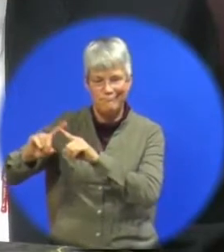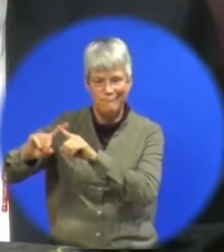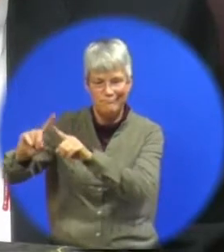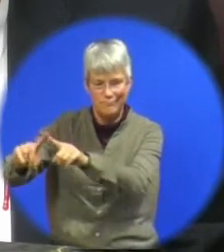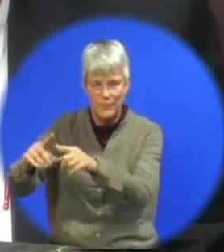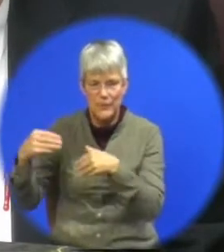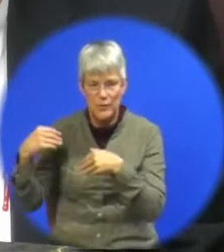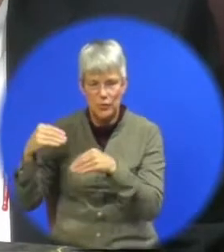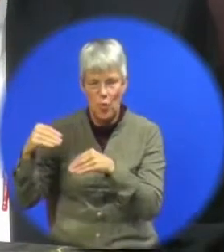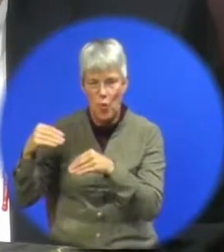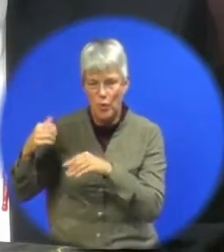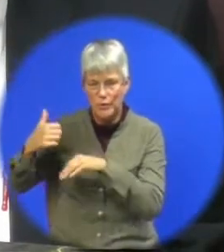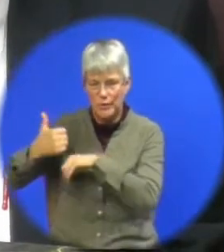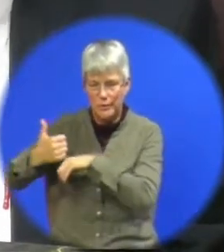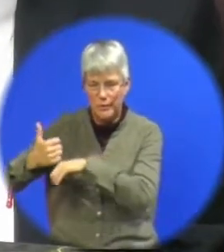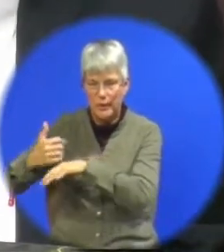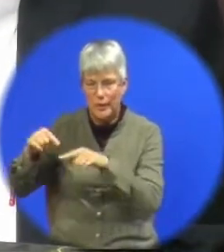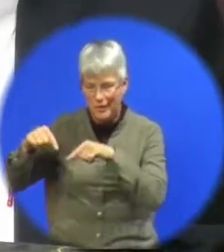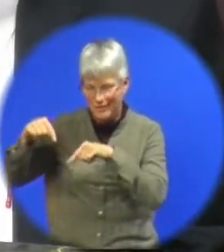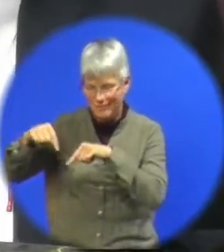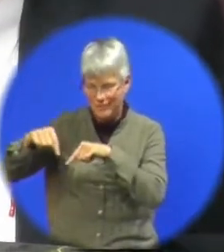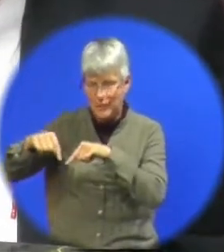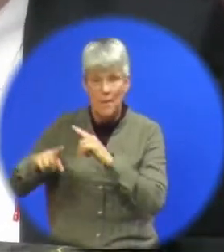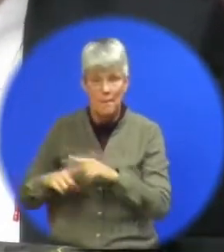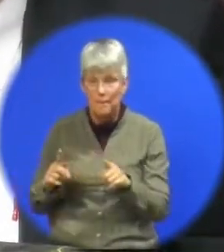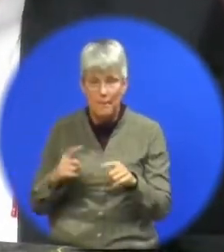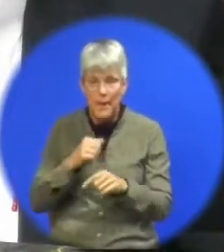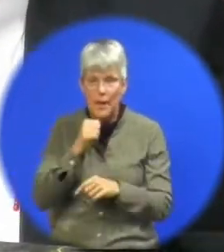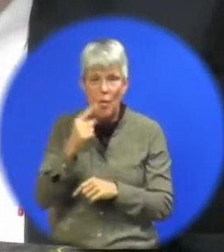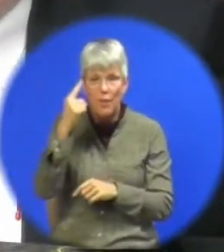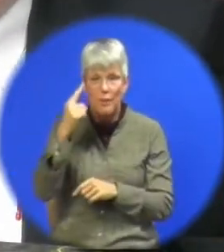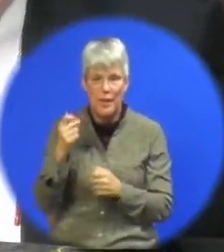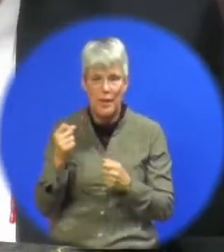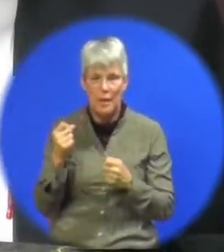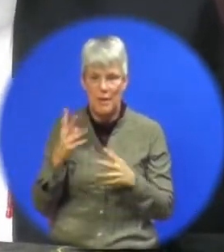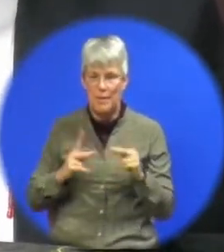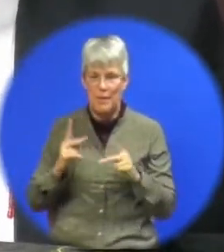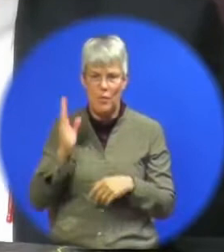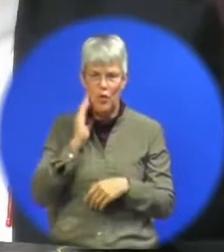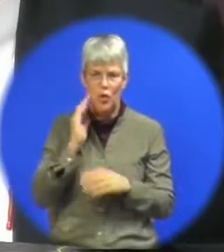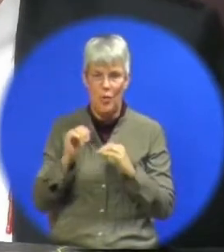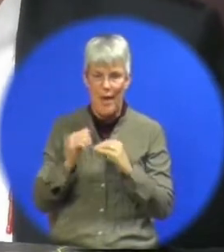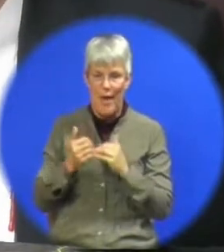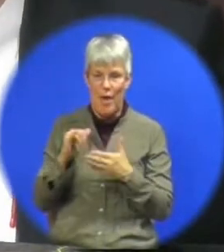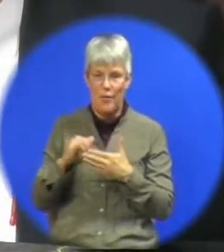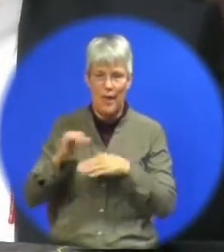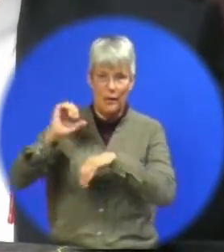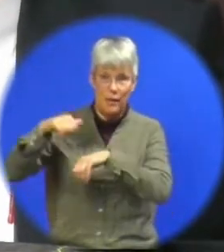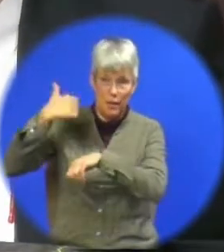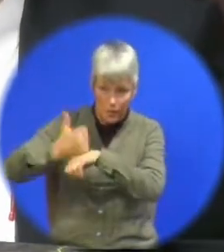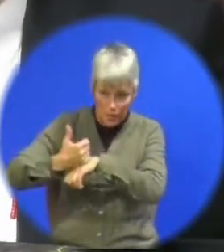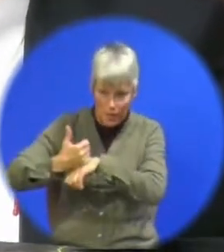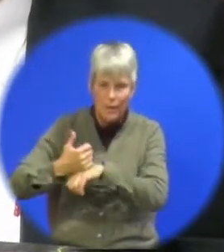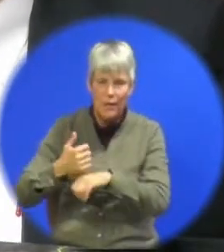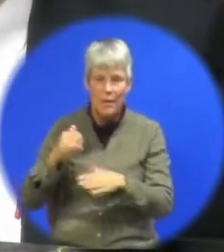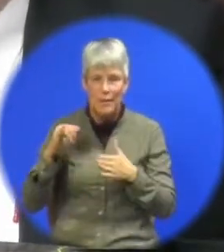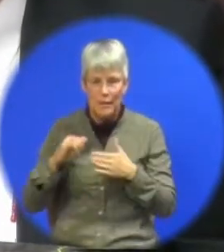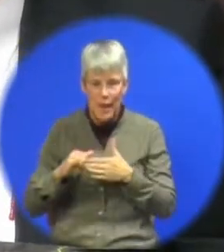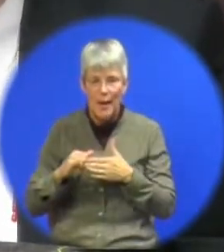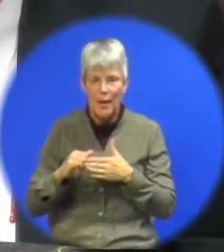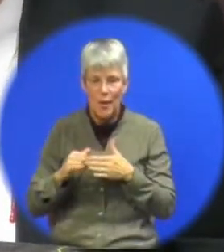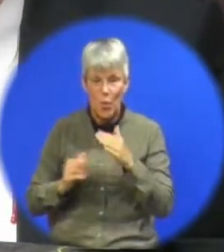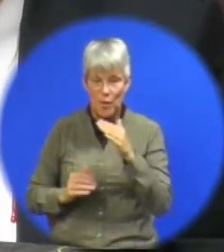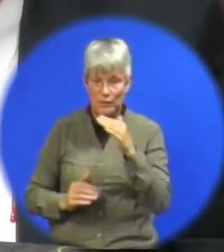uses. I don't know, I don't think anybody knows how it came to be that was built entirely within